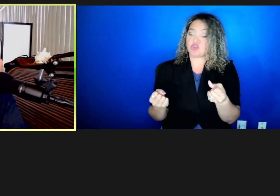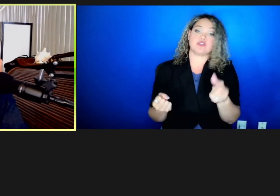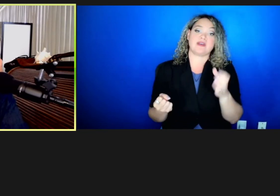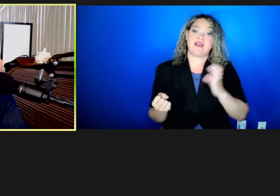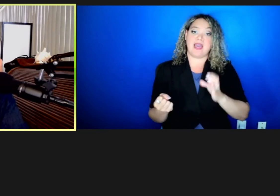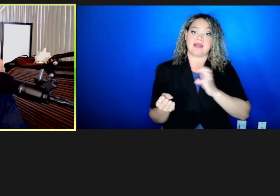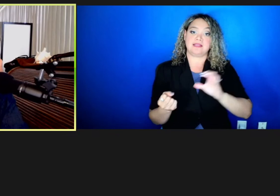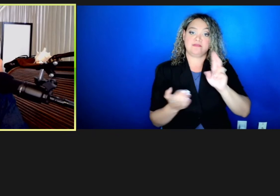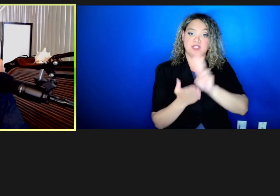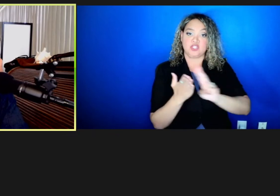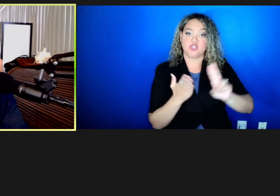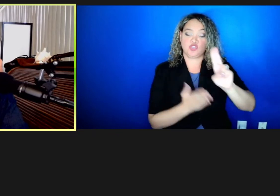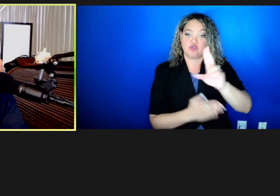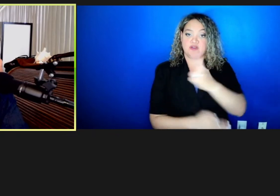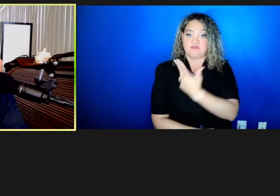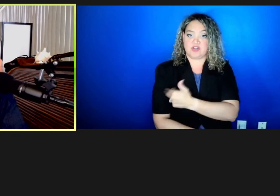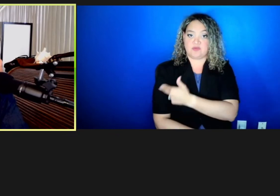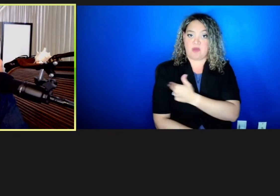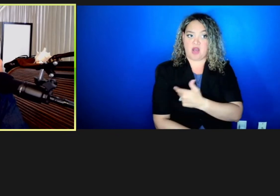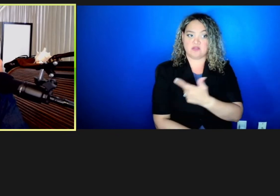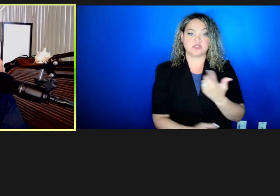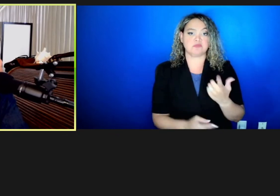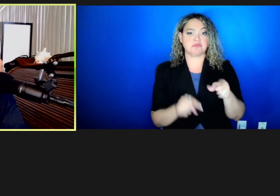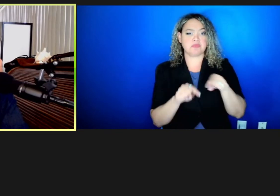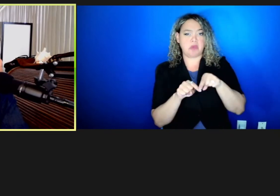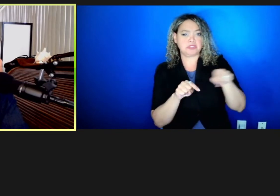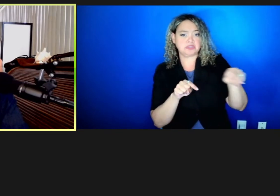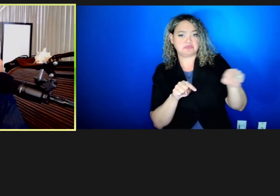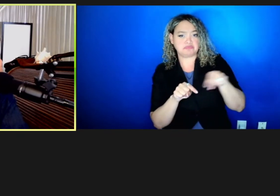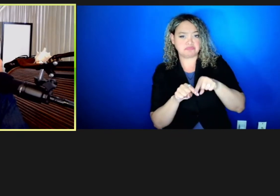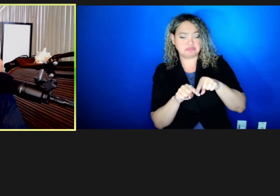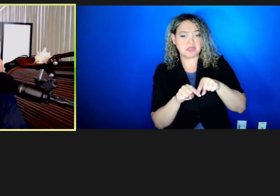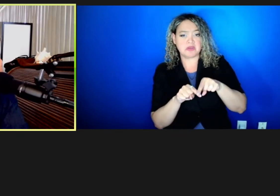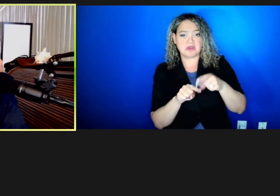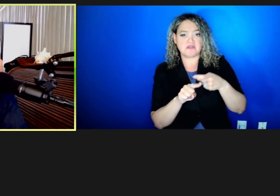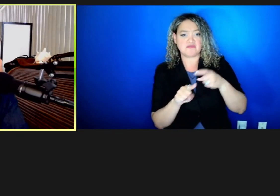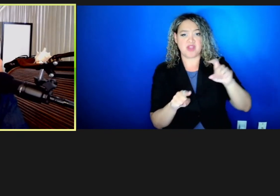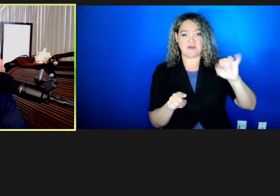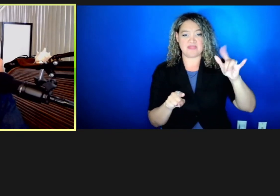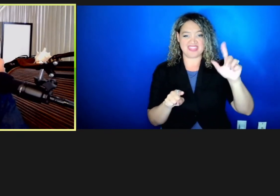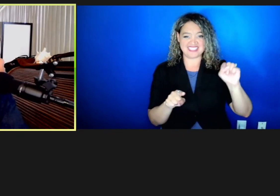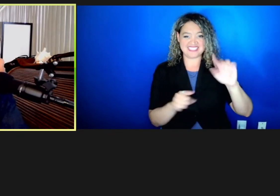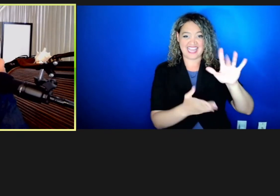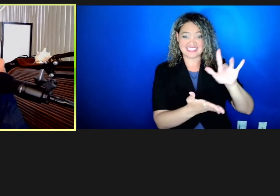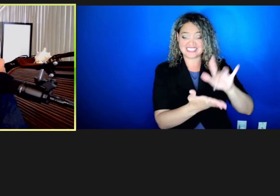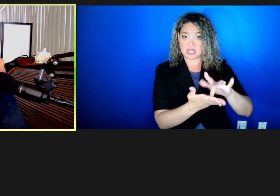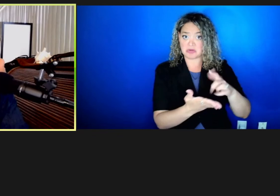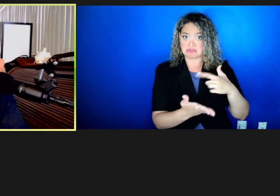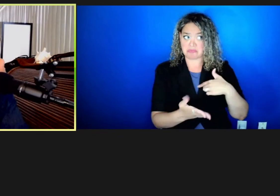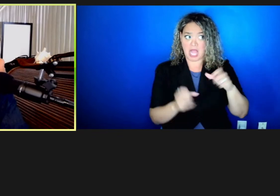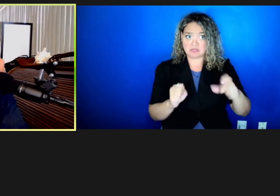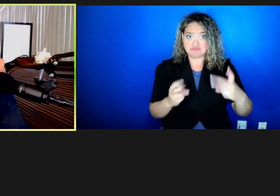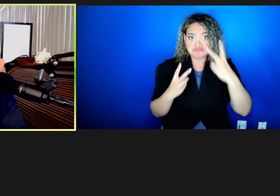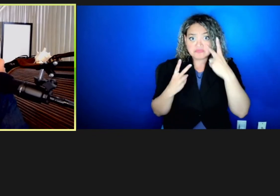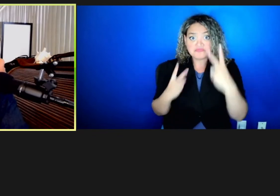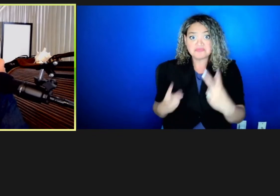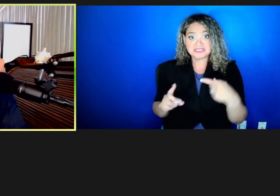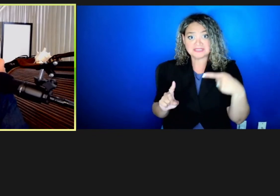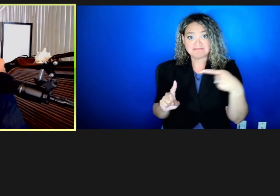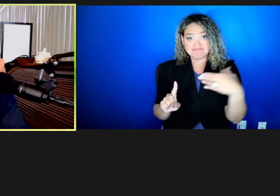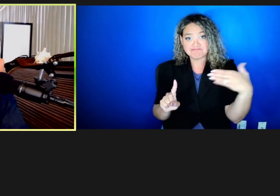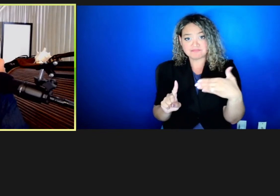University Hospital, within walking distance of the sight center. I was able to visit her.